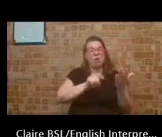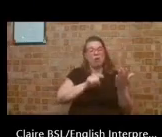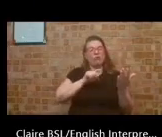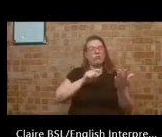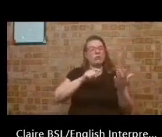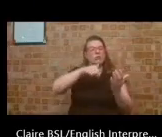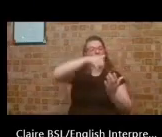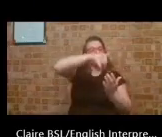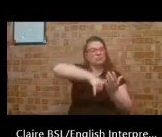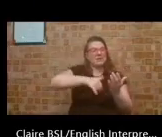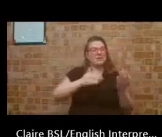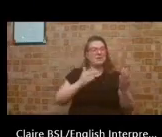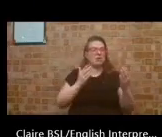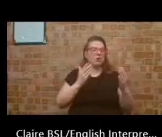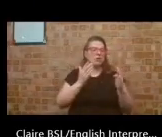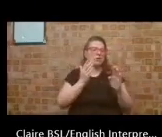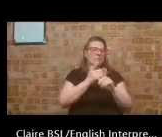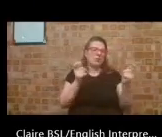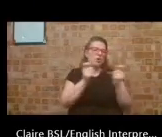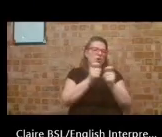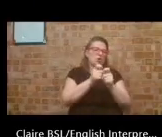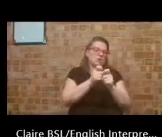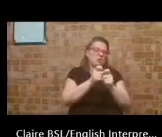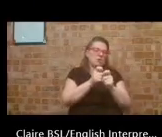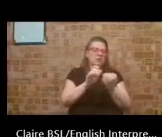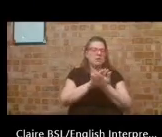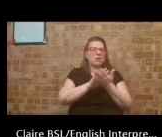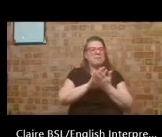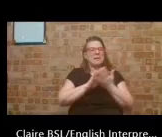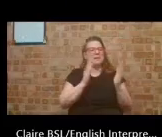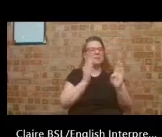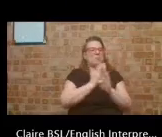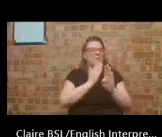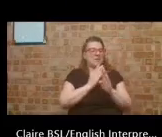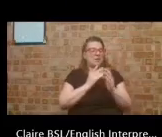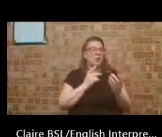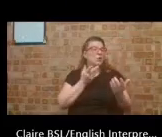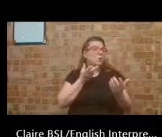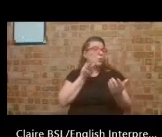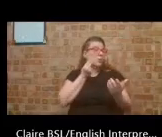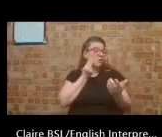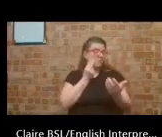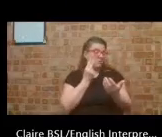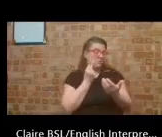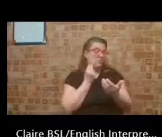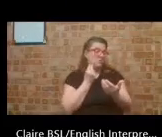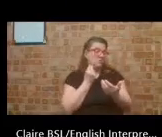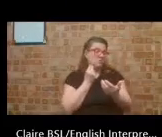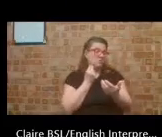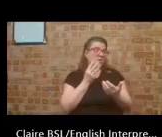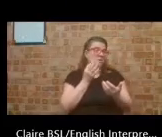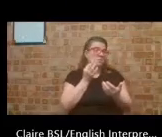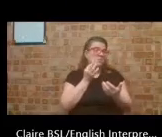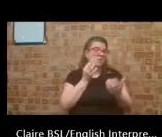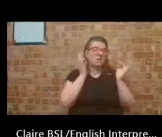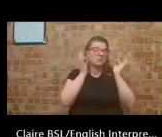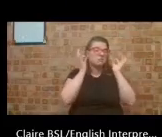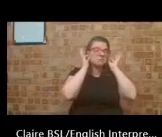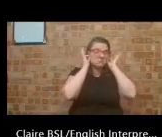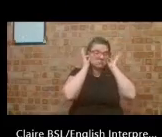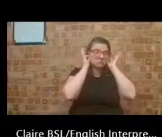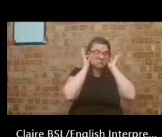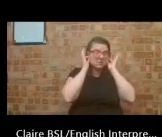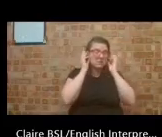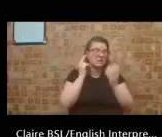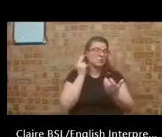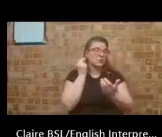curtain, it ensures that you've got privacy. You can hear what VoiceOver is saying. You might have a pair of headphones in so that you